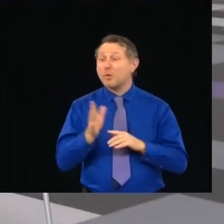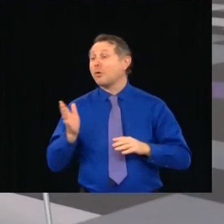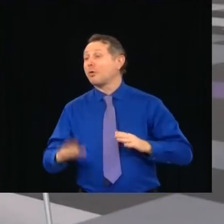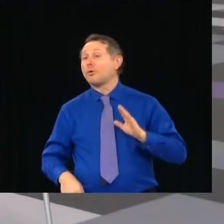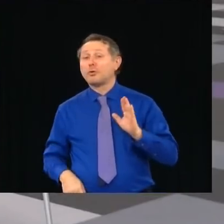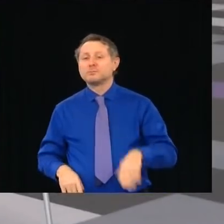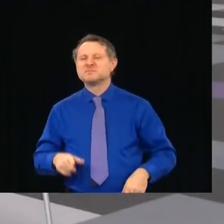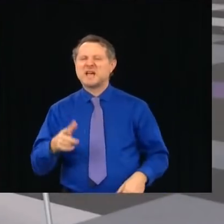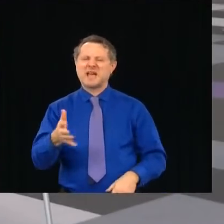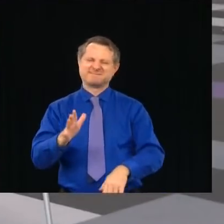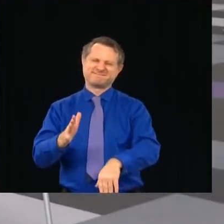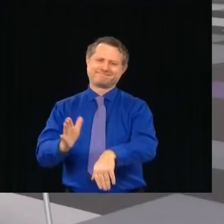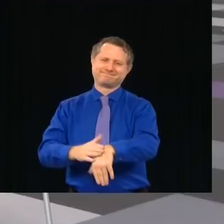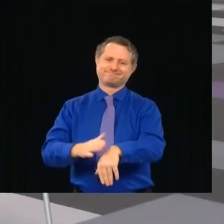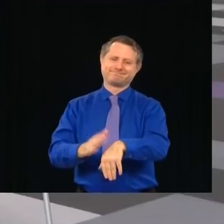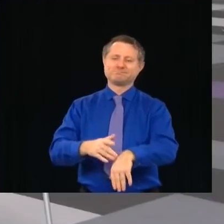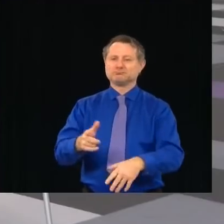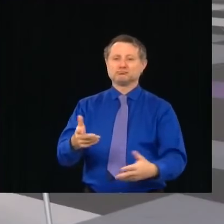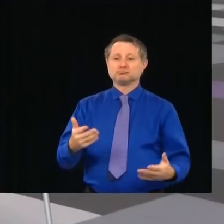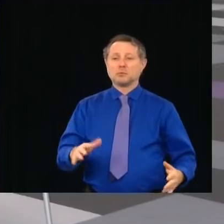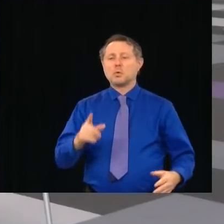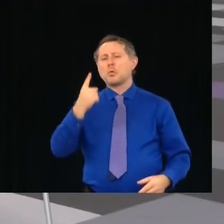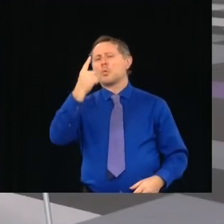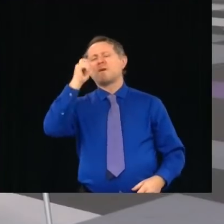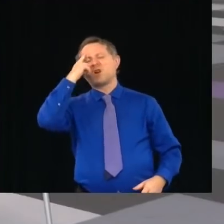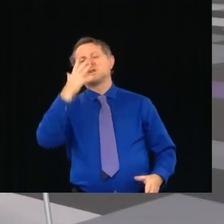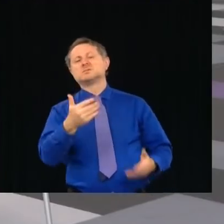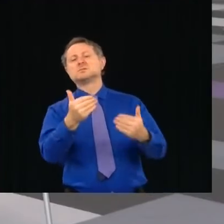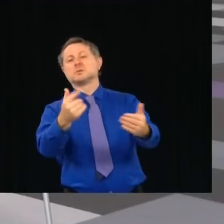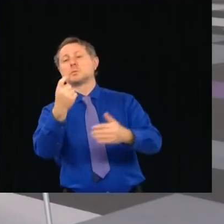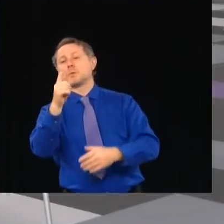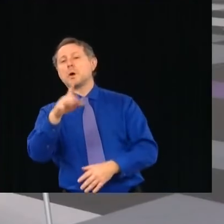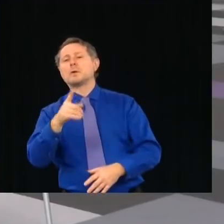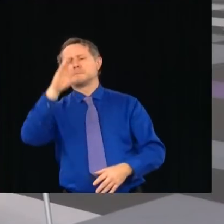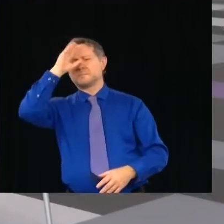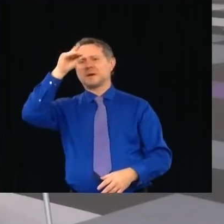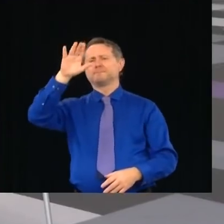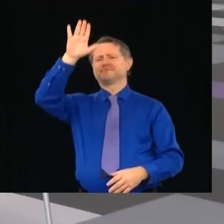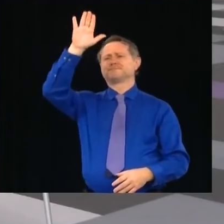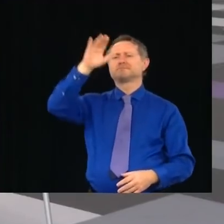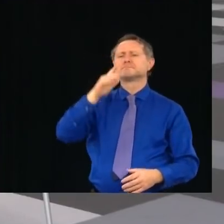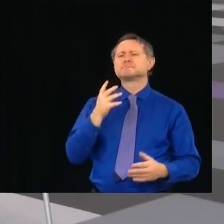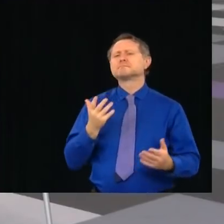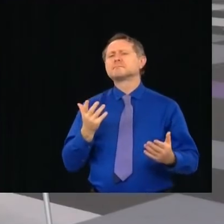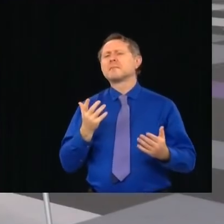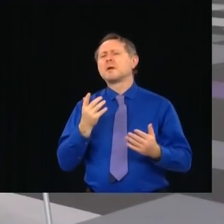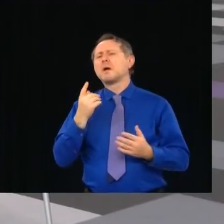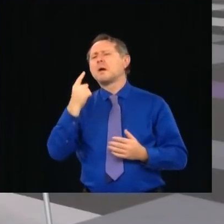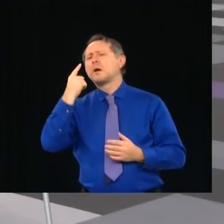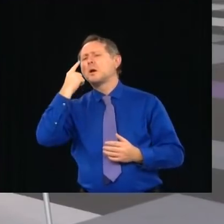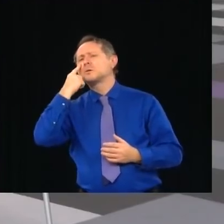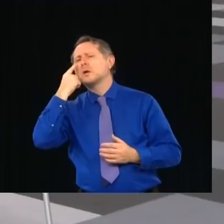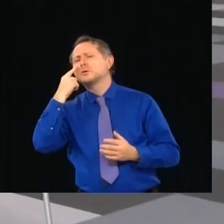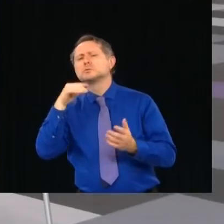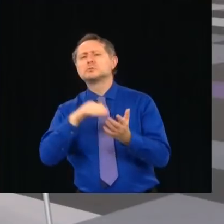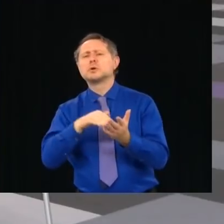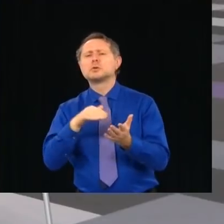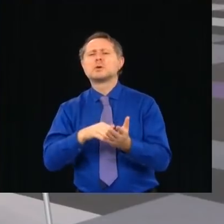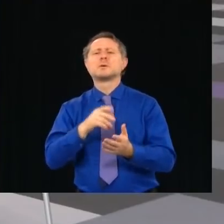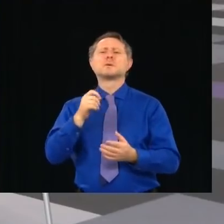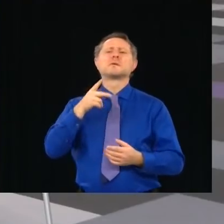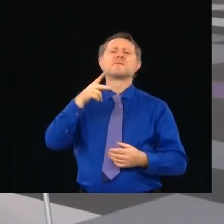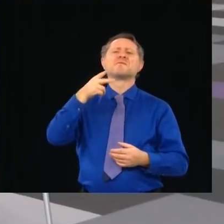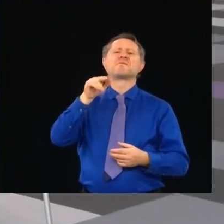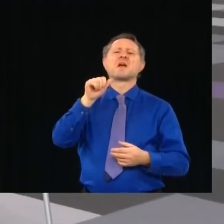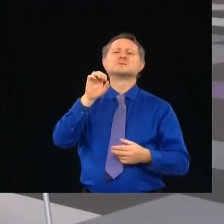more. Someone who didn't ask a question, sir? Surgery centers, eye doctors, dentists, what phase do they fall in? A lot of people are asking when they can go get their eye checked for maybe